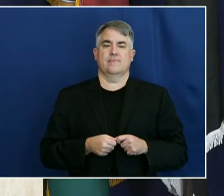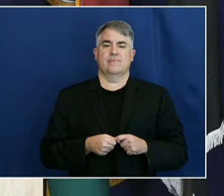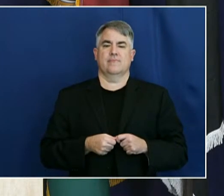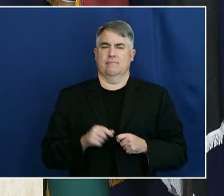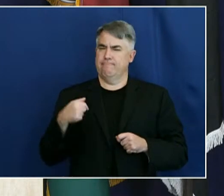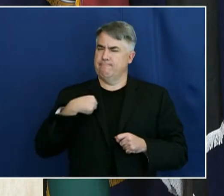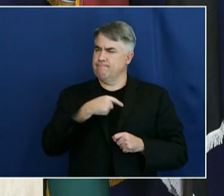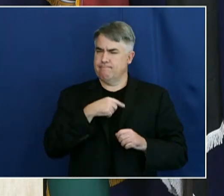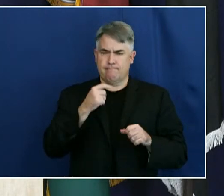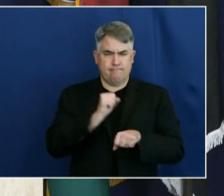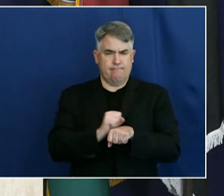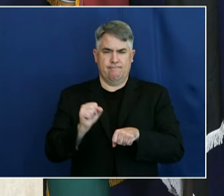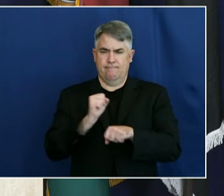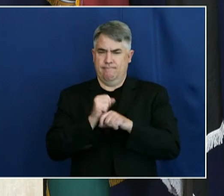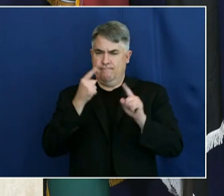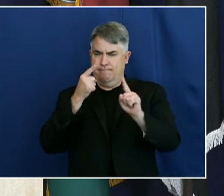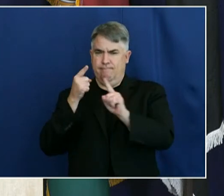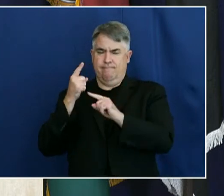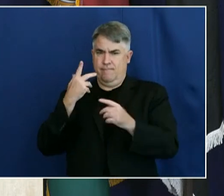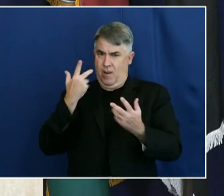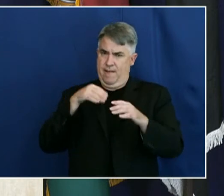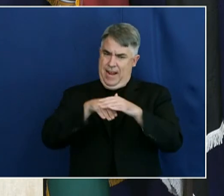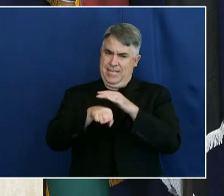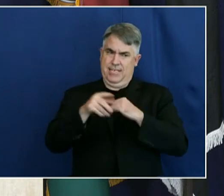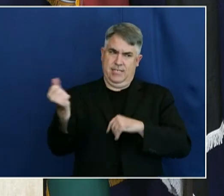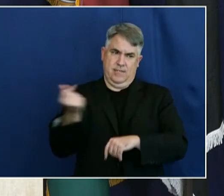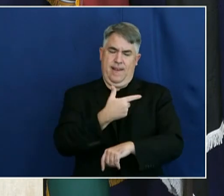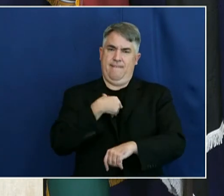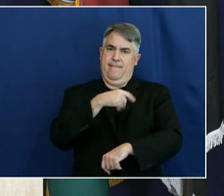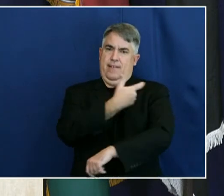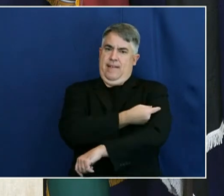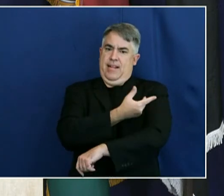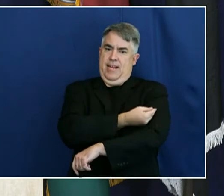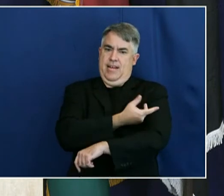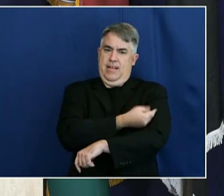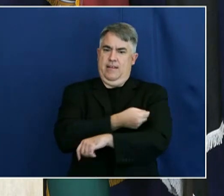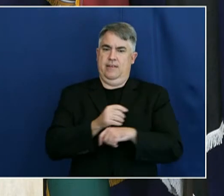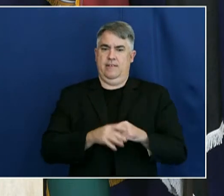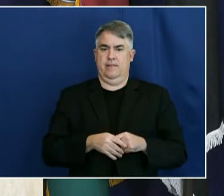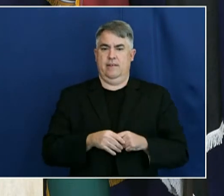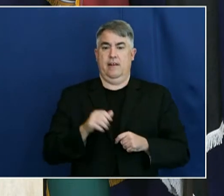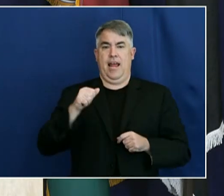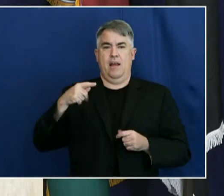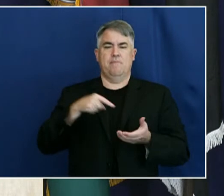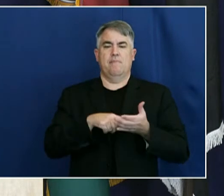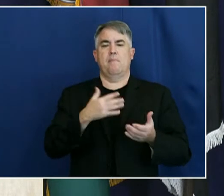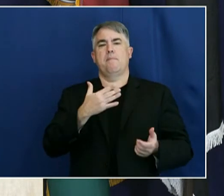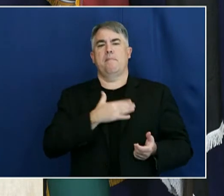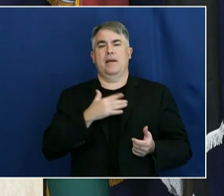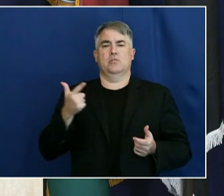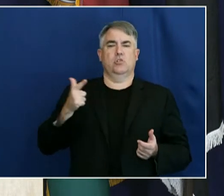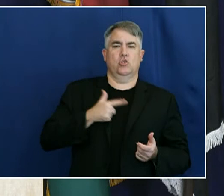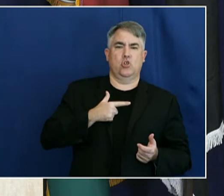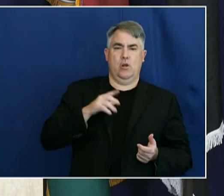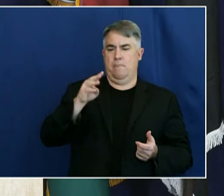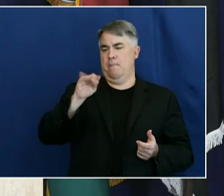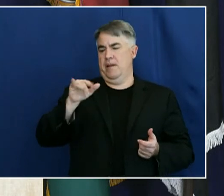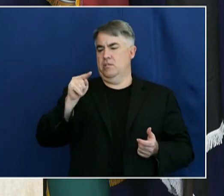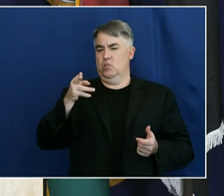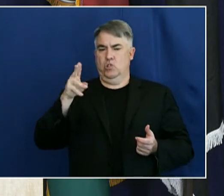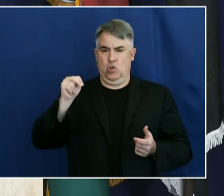access is the availability of MyTerm websites. Now we have them in 12 languages. The website is now available in